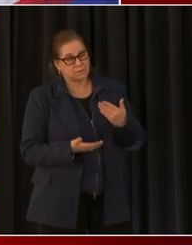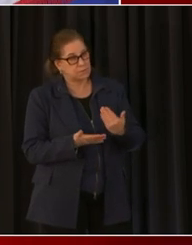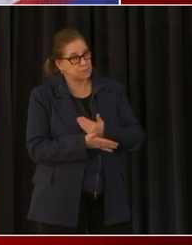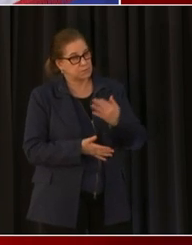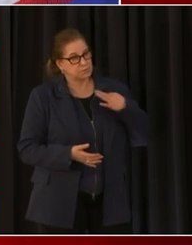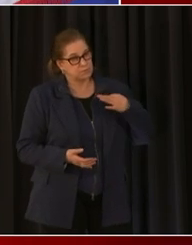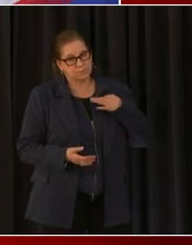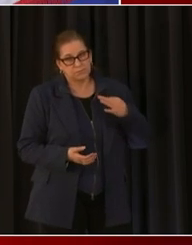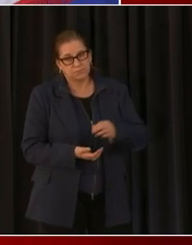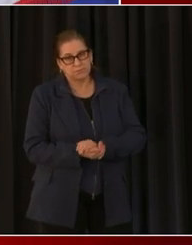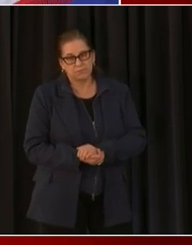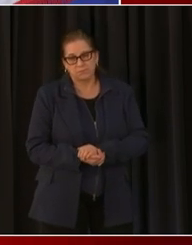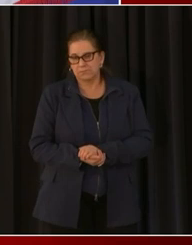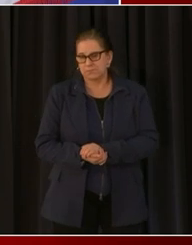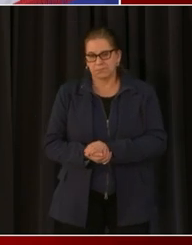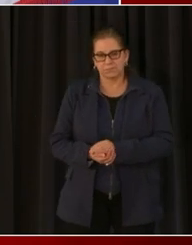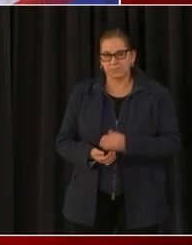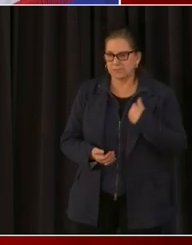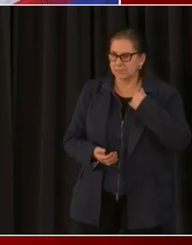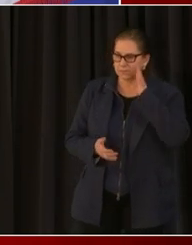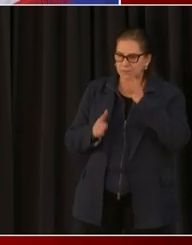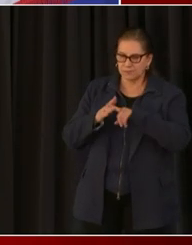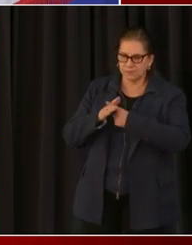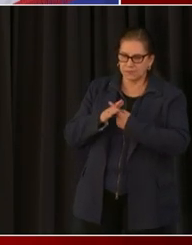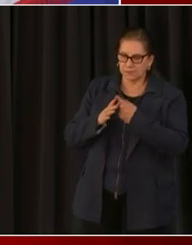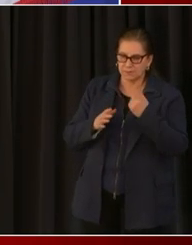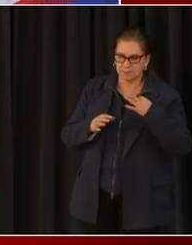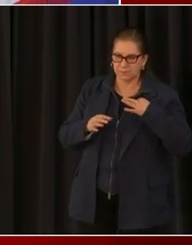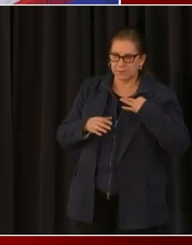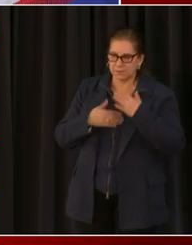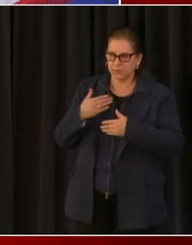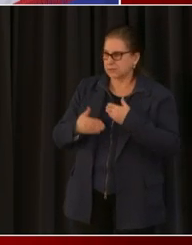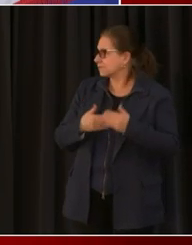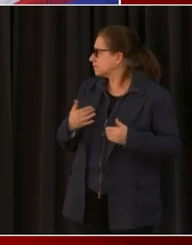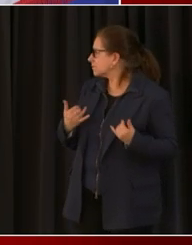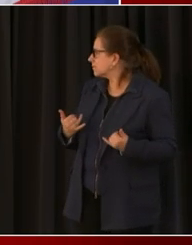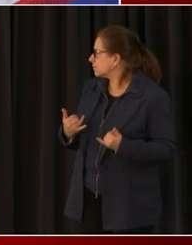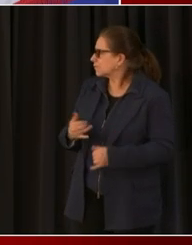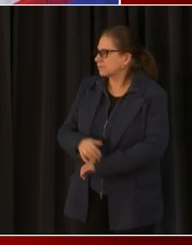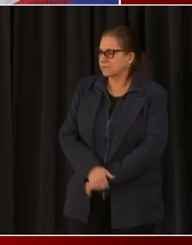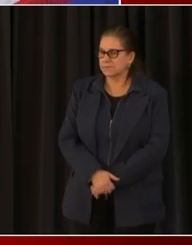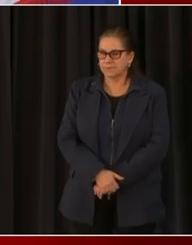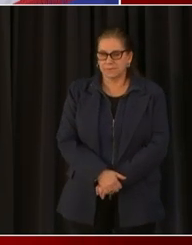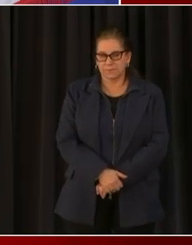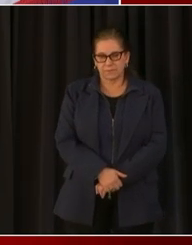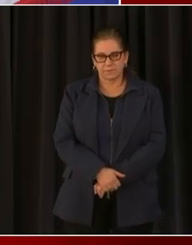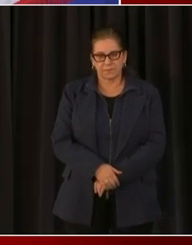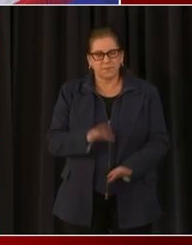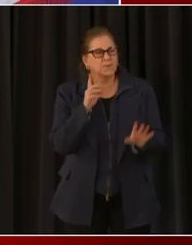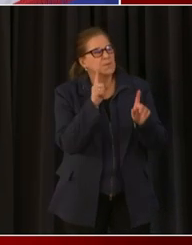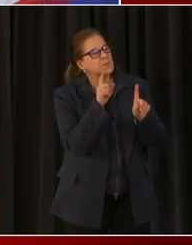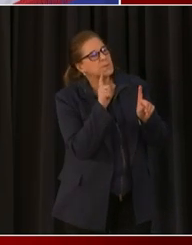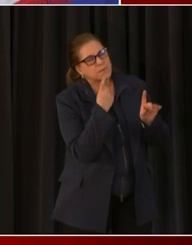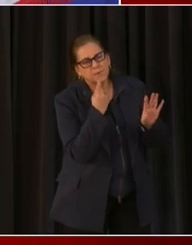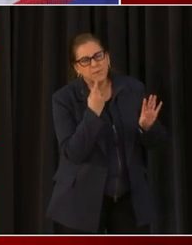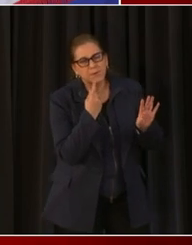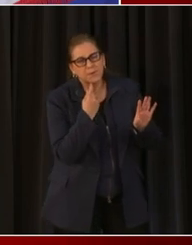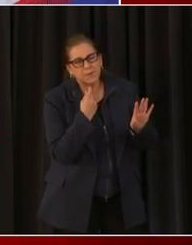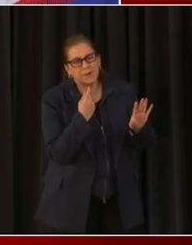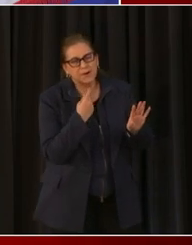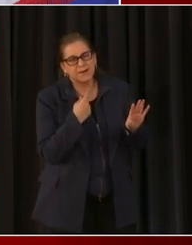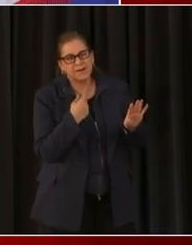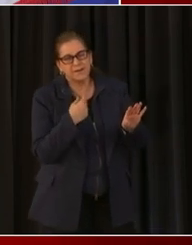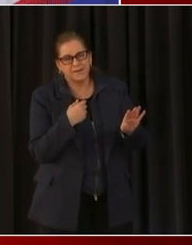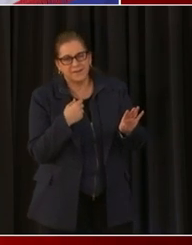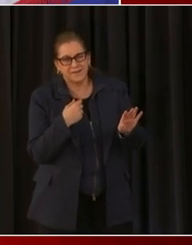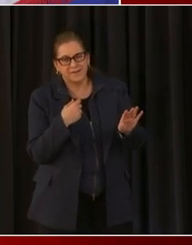we're just starting our process, and I don't have anything to say about that right now. Okay, and then sorry, one last, are you concerned at all about how his